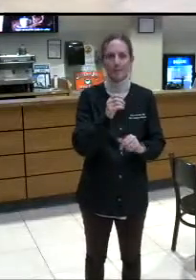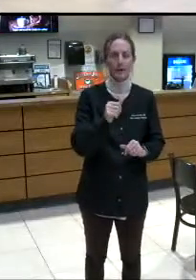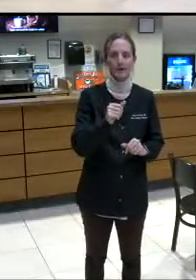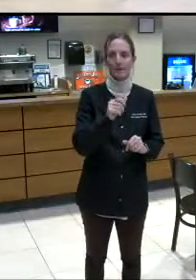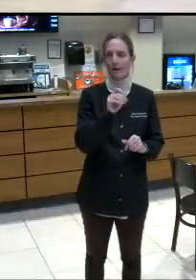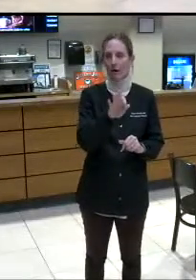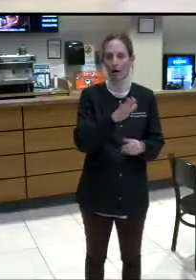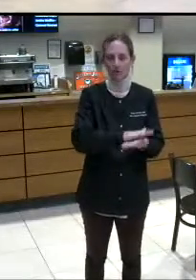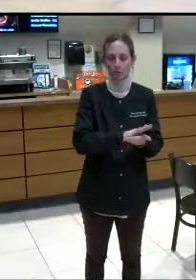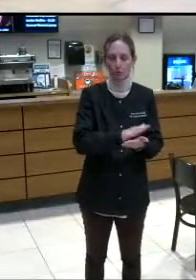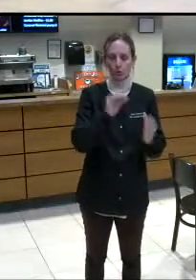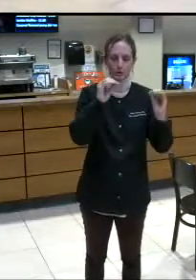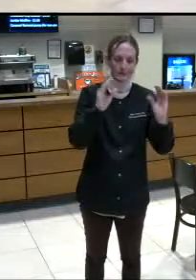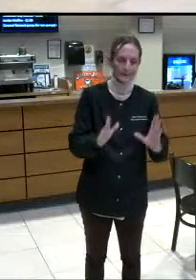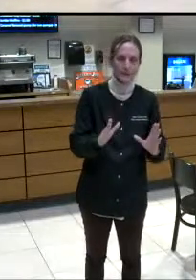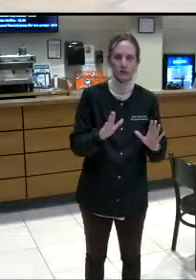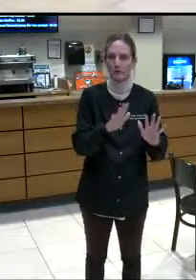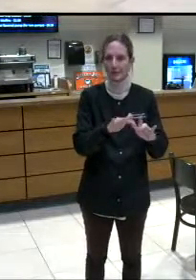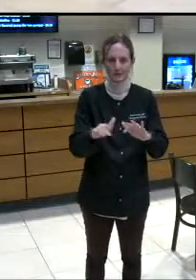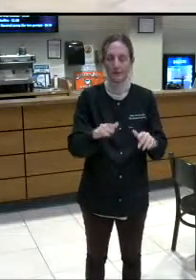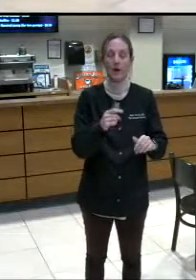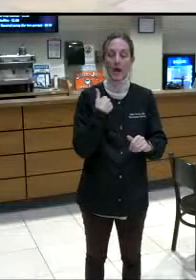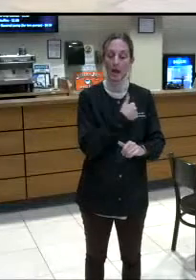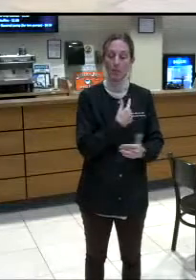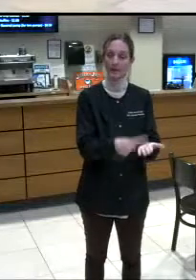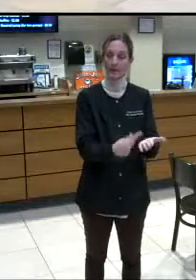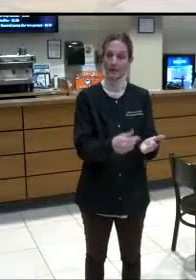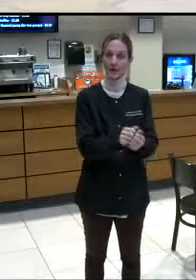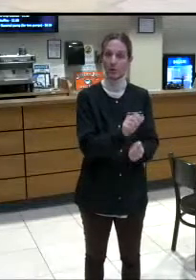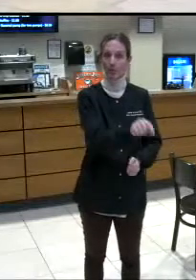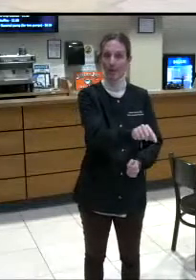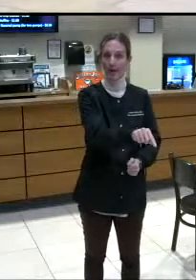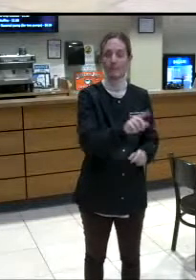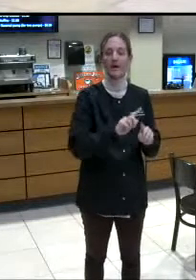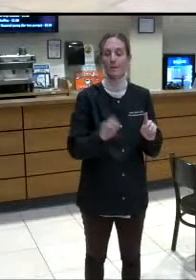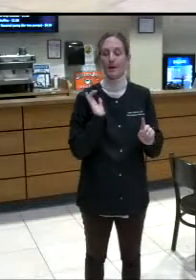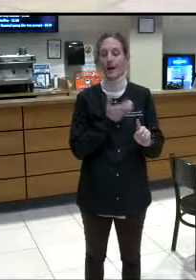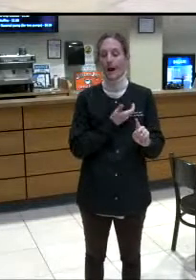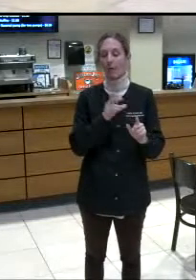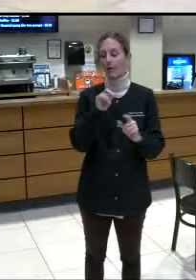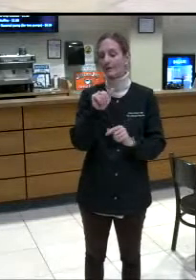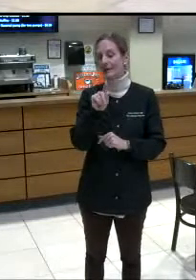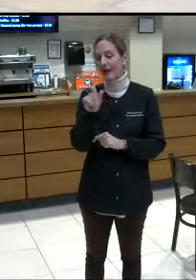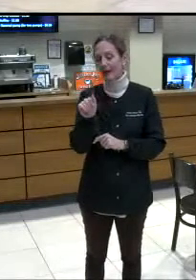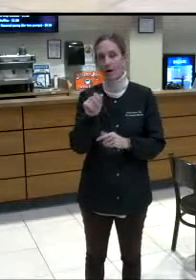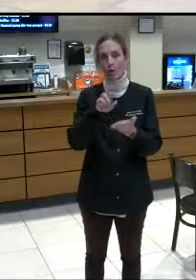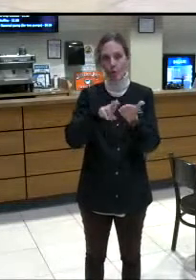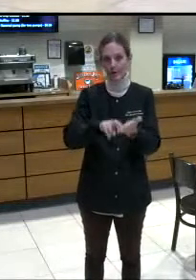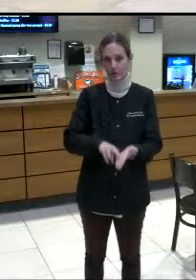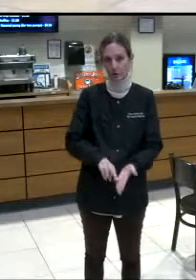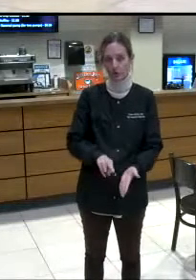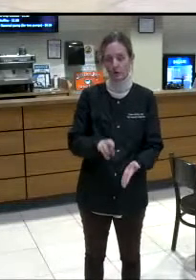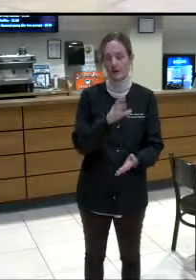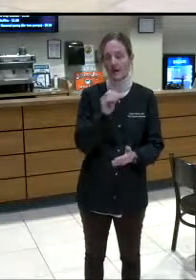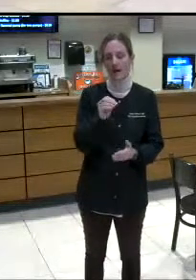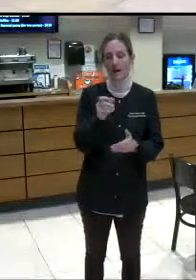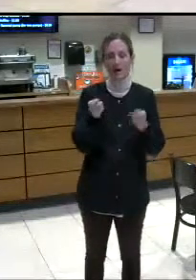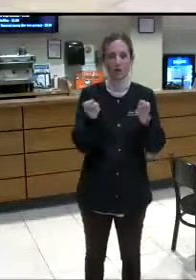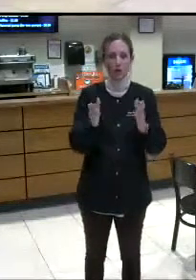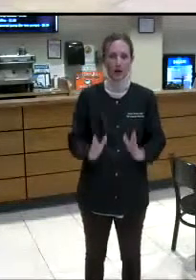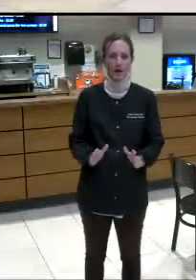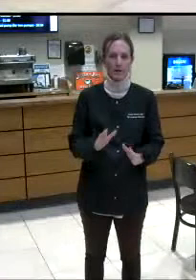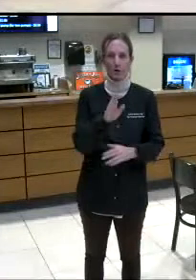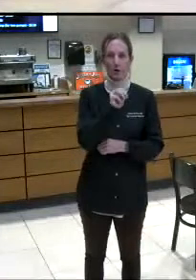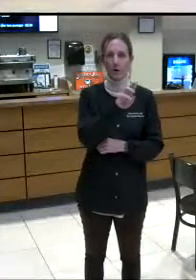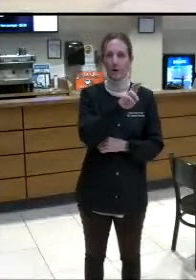And we have conversations with them around that. But our data and research director, Mr. Barlaman,